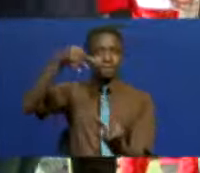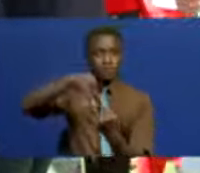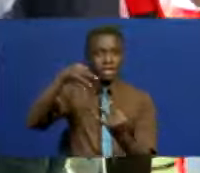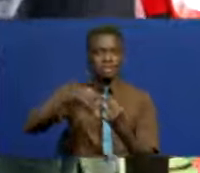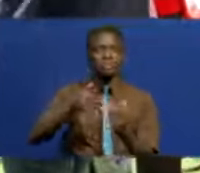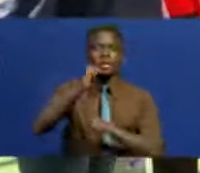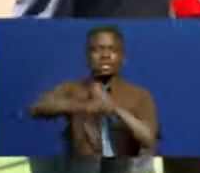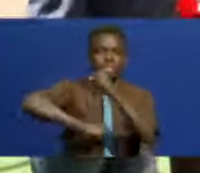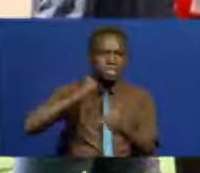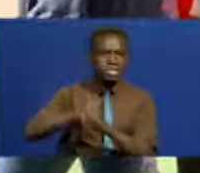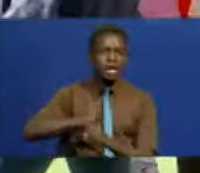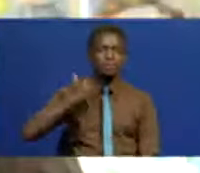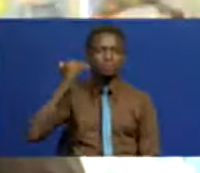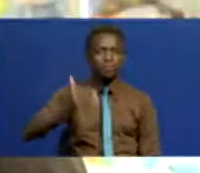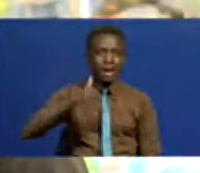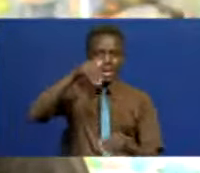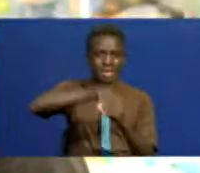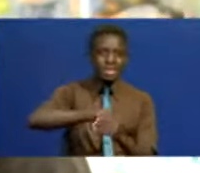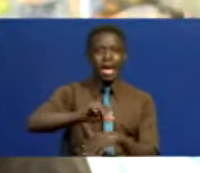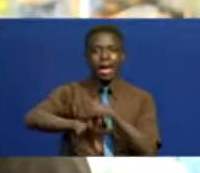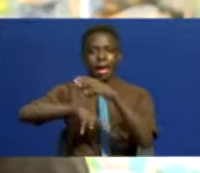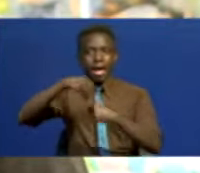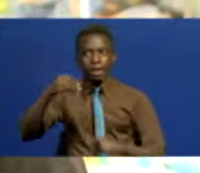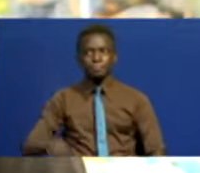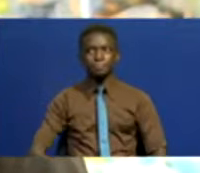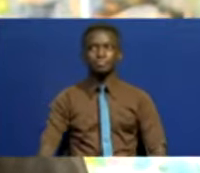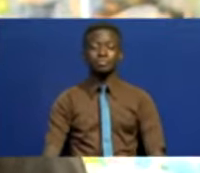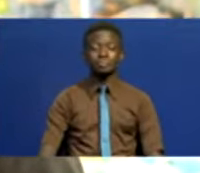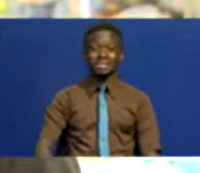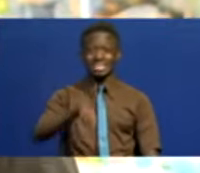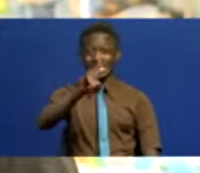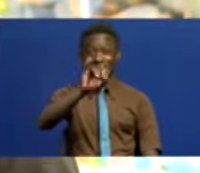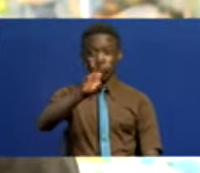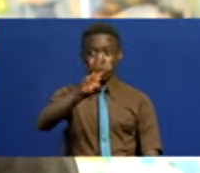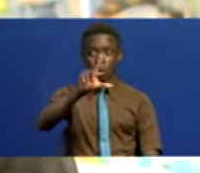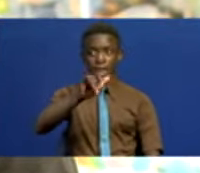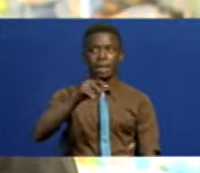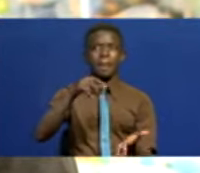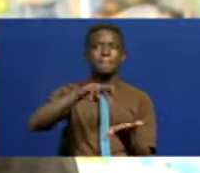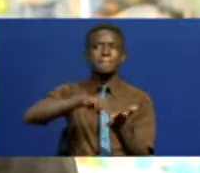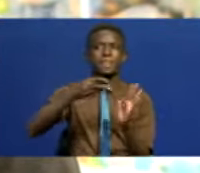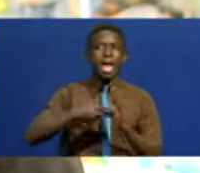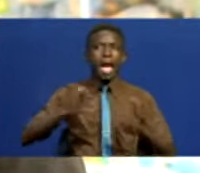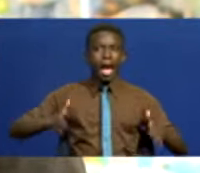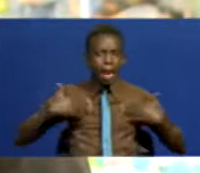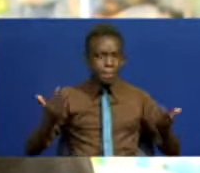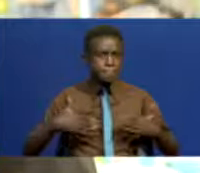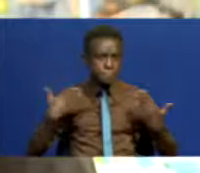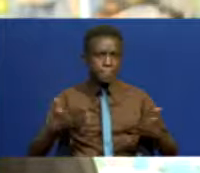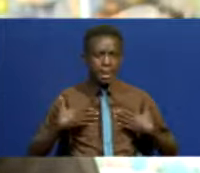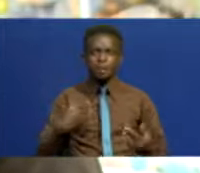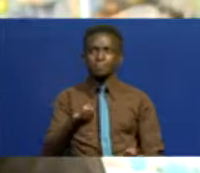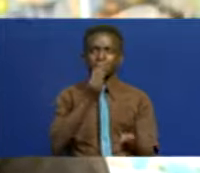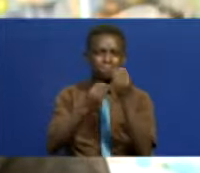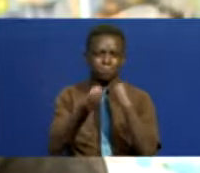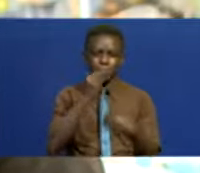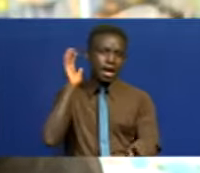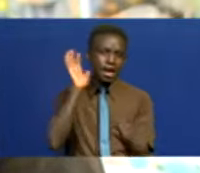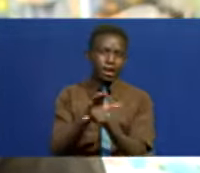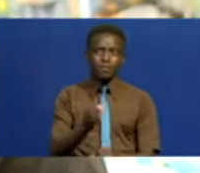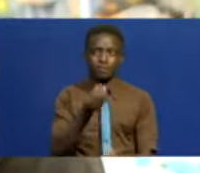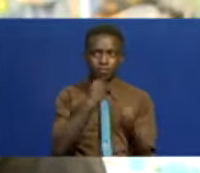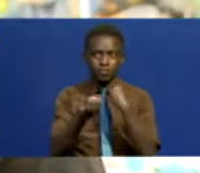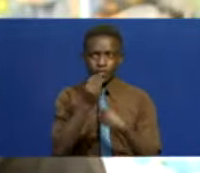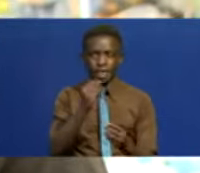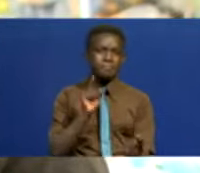in, year out. Diwali means happiness, a festival of eating, eating a lot of food, meeting